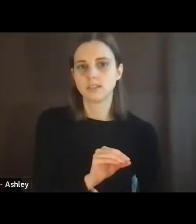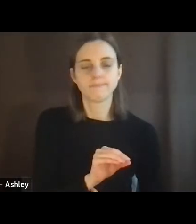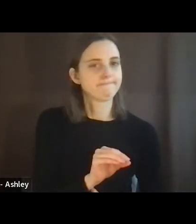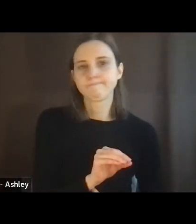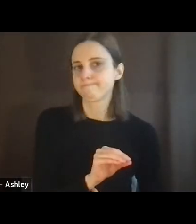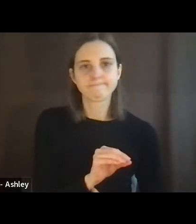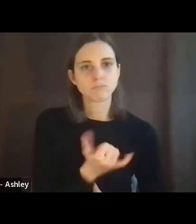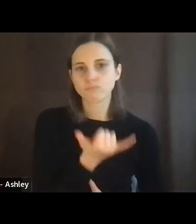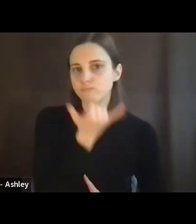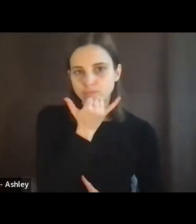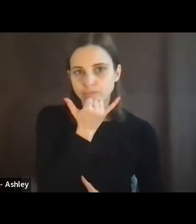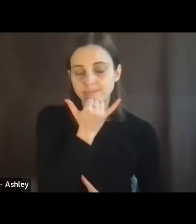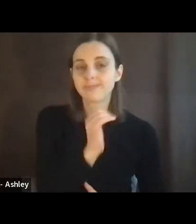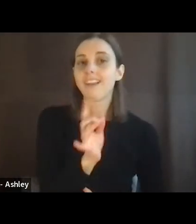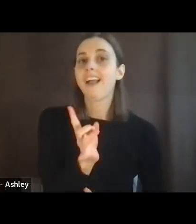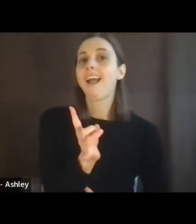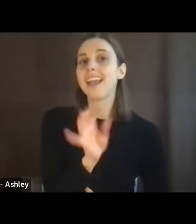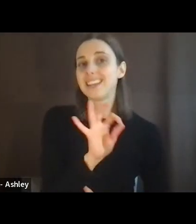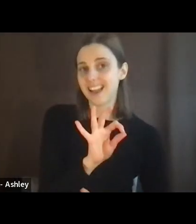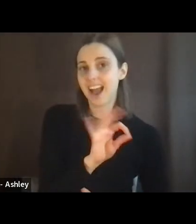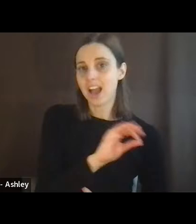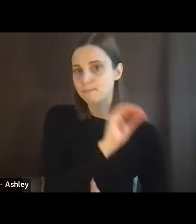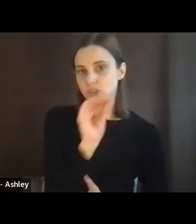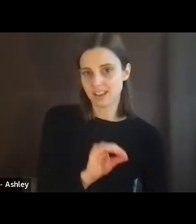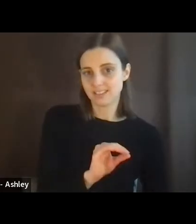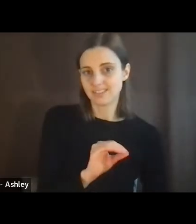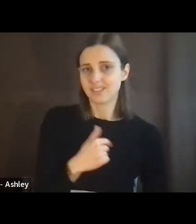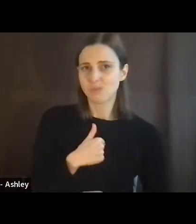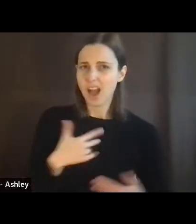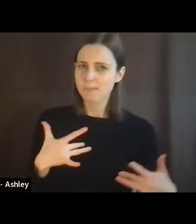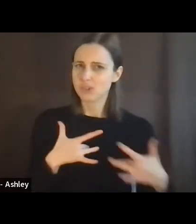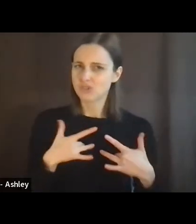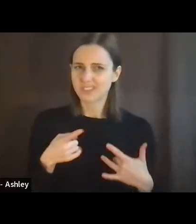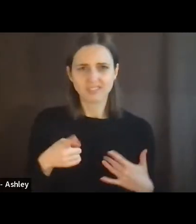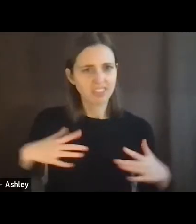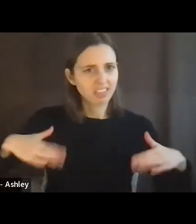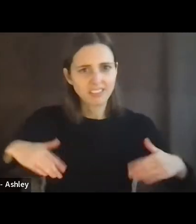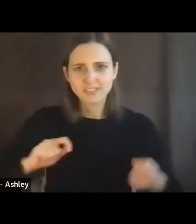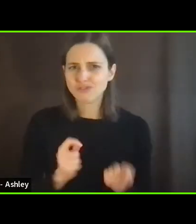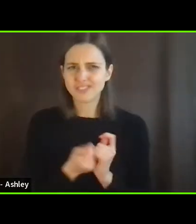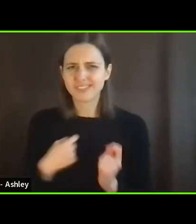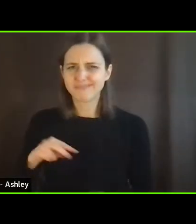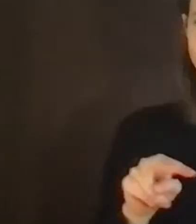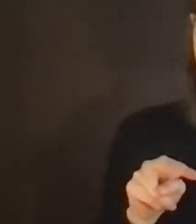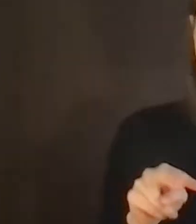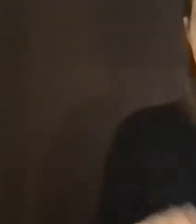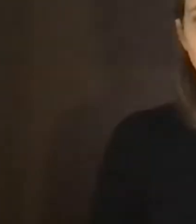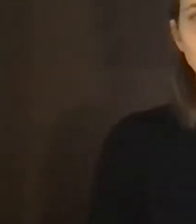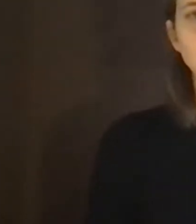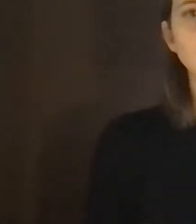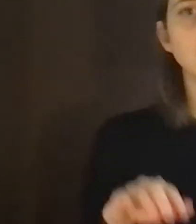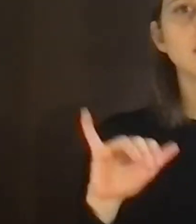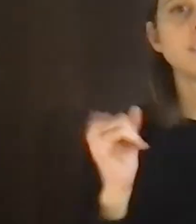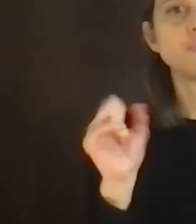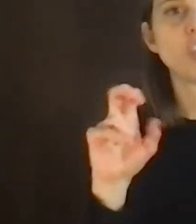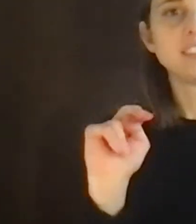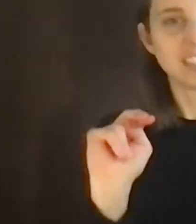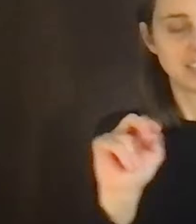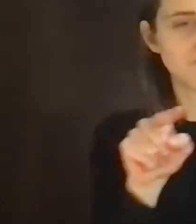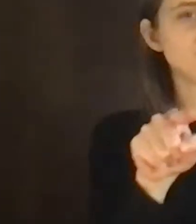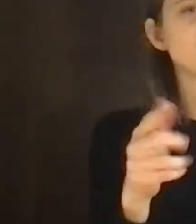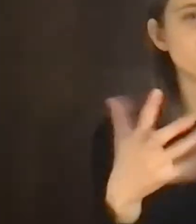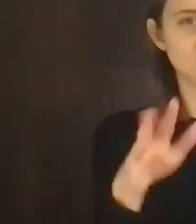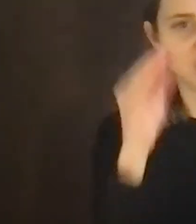89%. So I am very concerned about this number. Tom, I know you have brought this